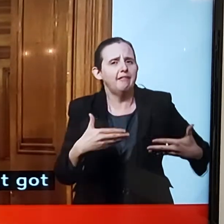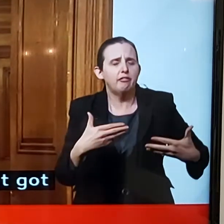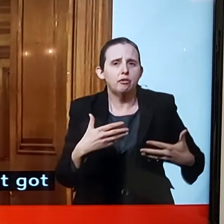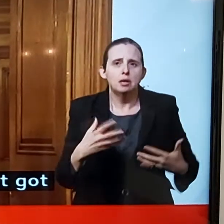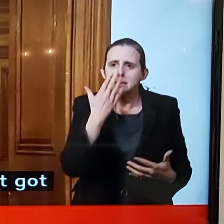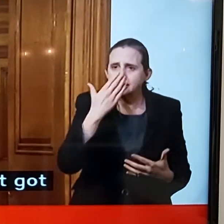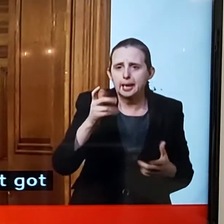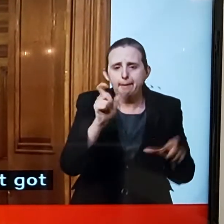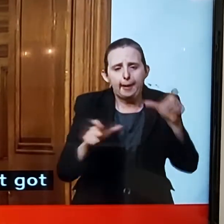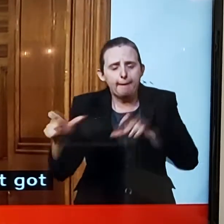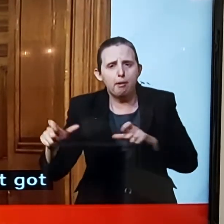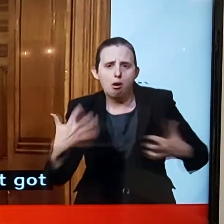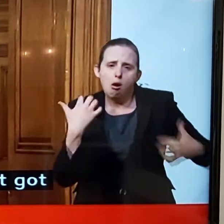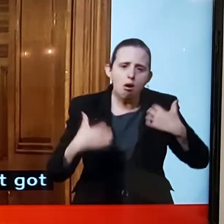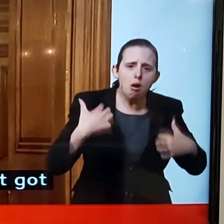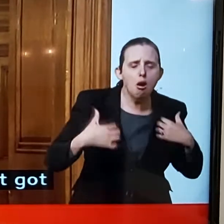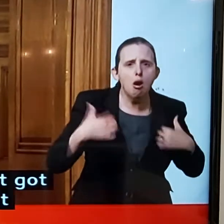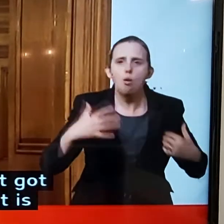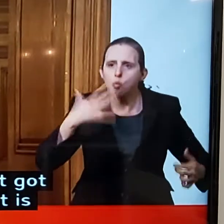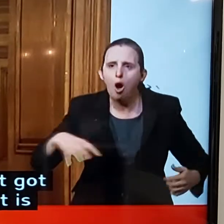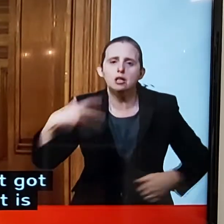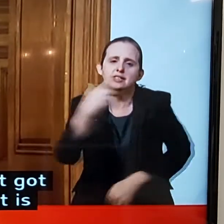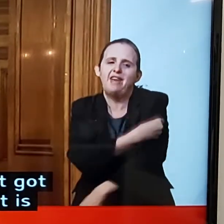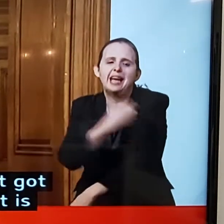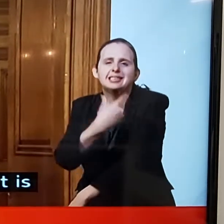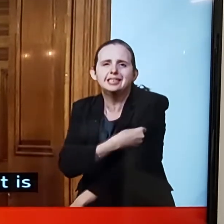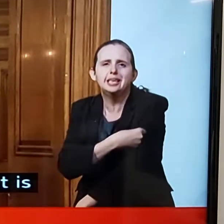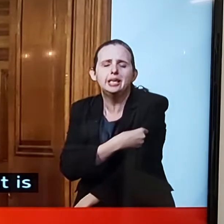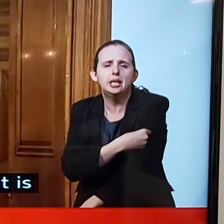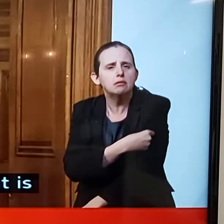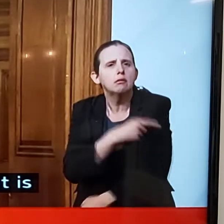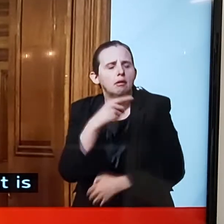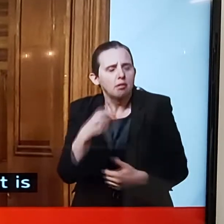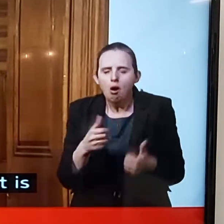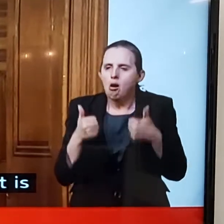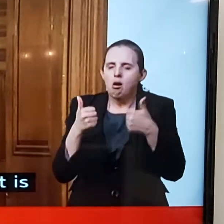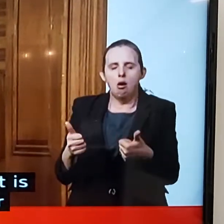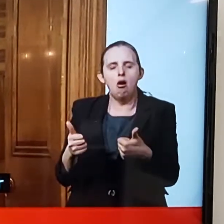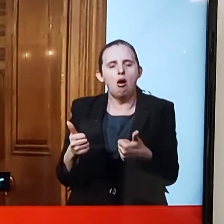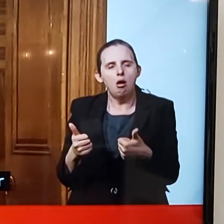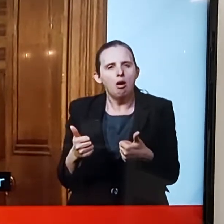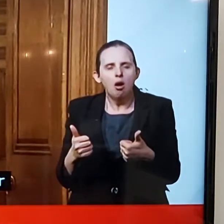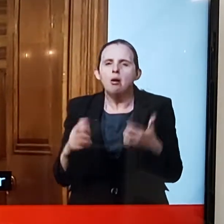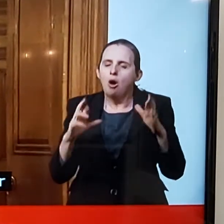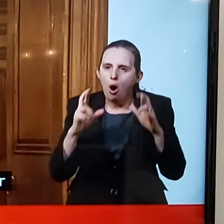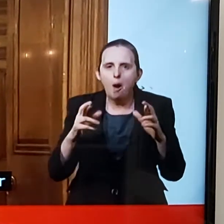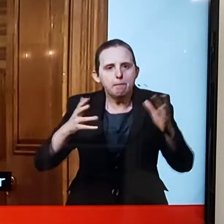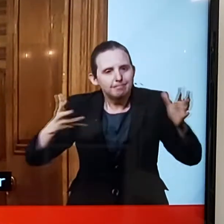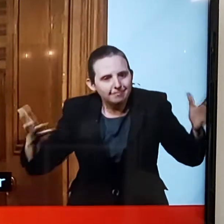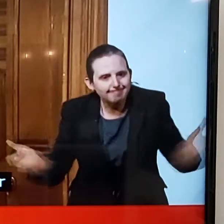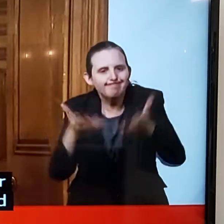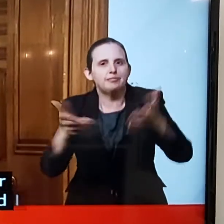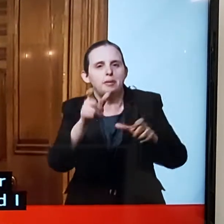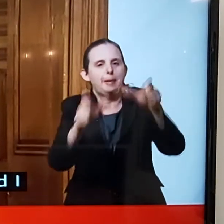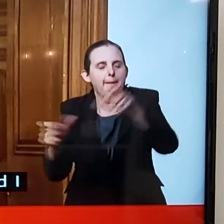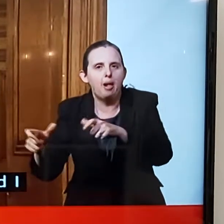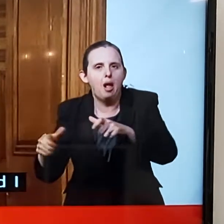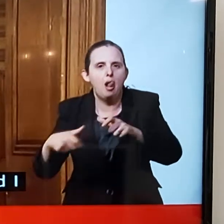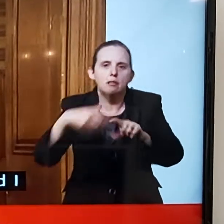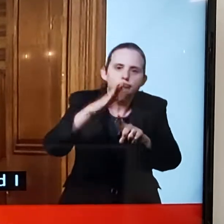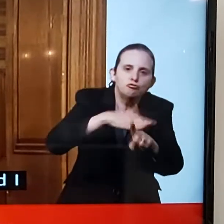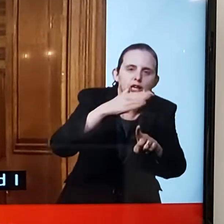taking the jab is increasing, and I hope that we can keep encouraging people and reassuring